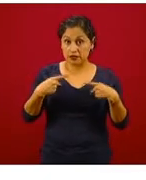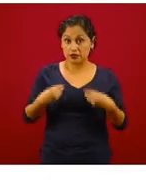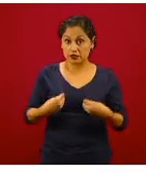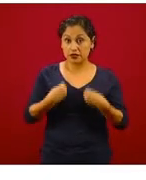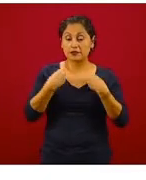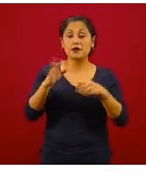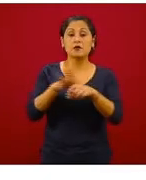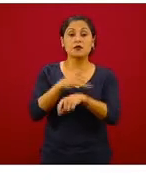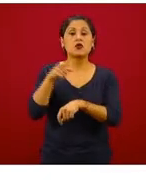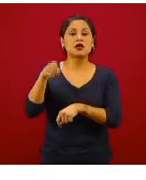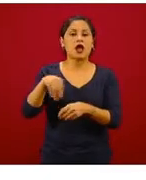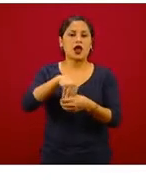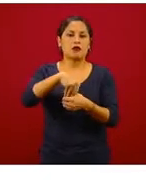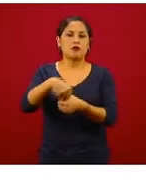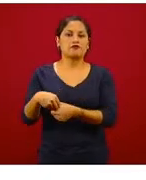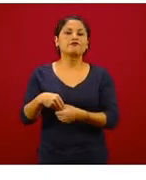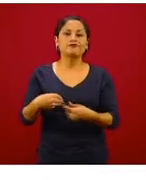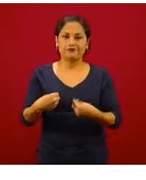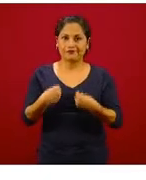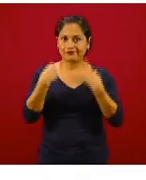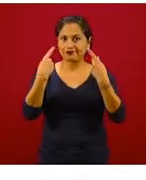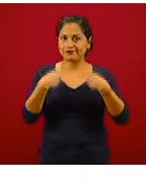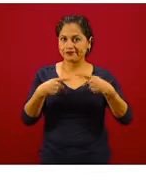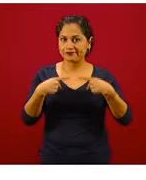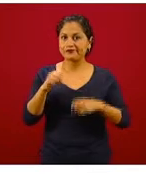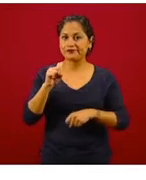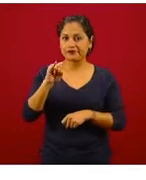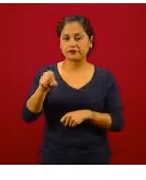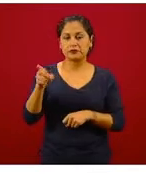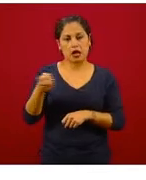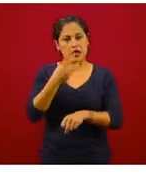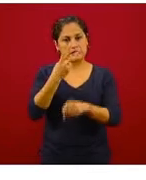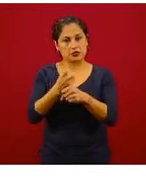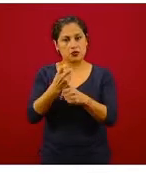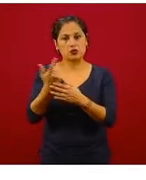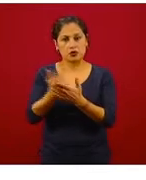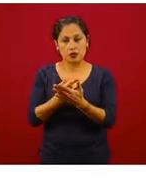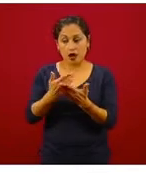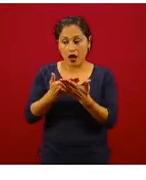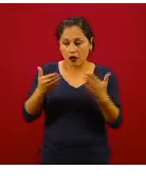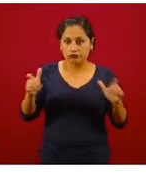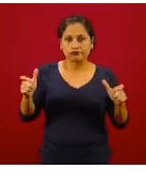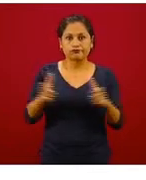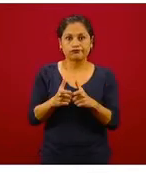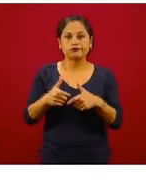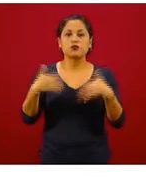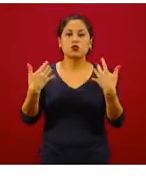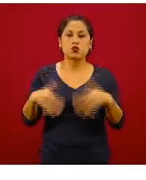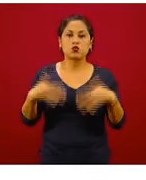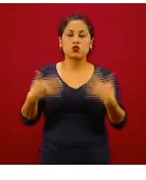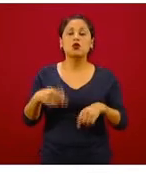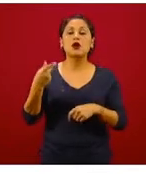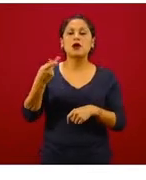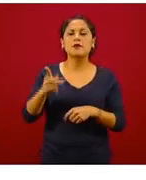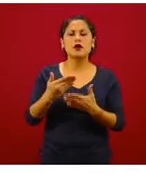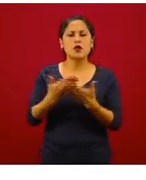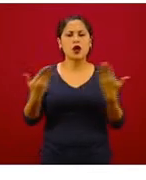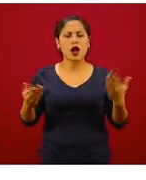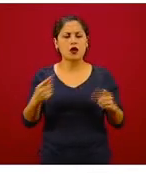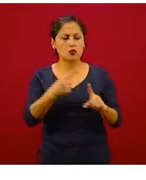the population density, because it's one of the most populated states, the second, in fact, so it represents quite a